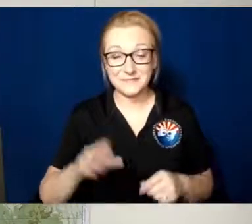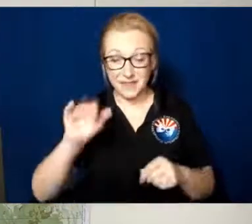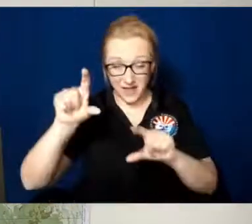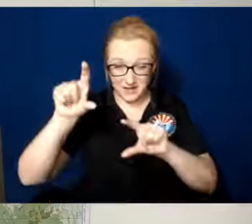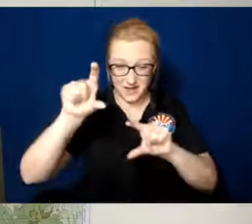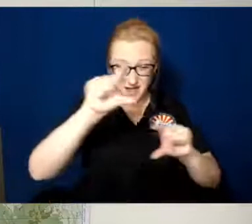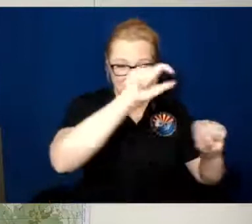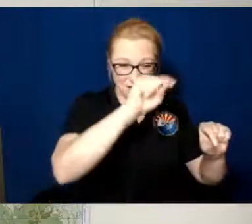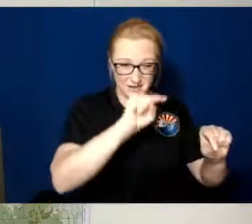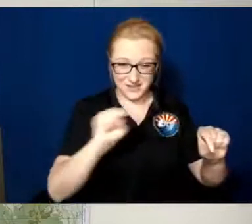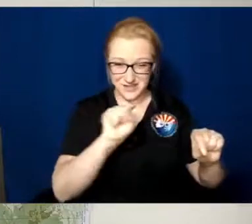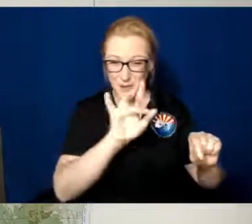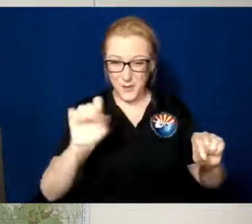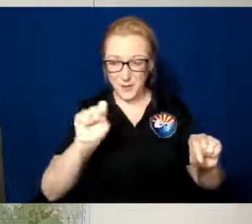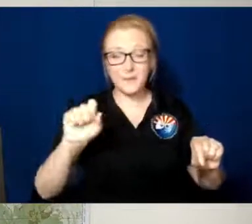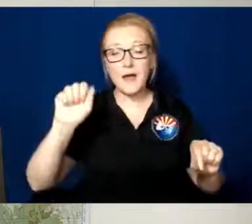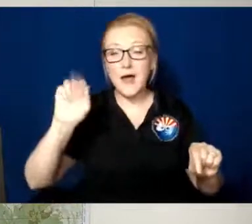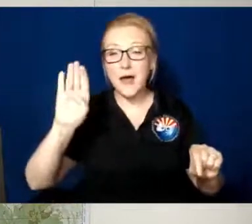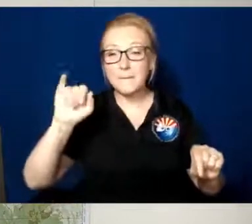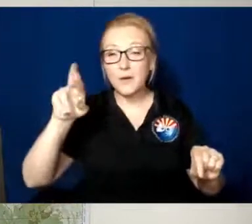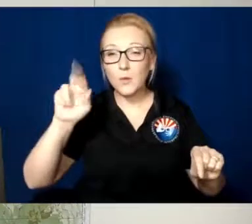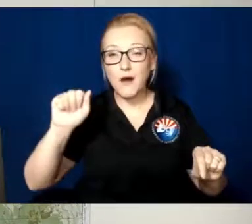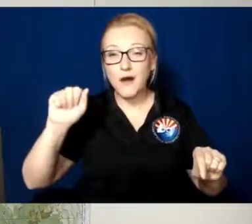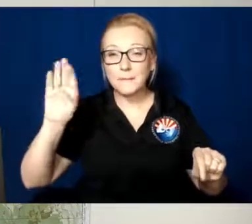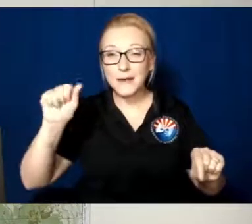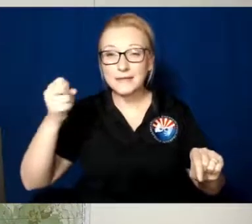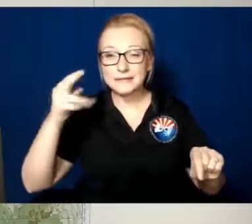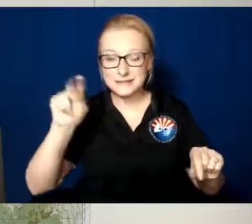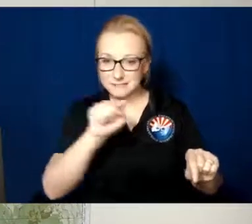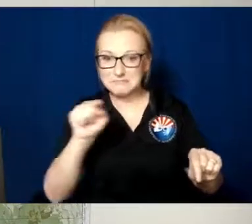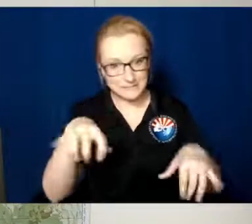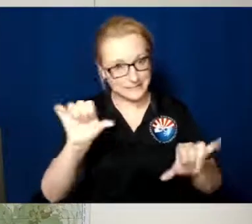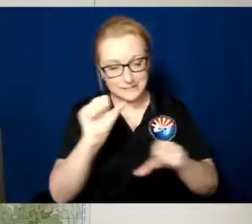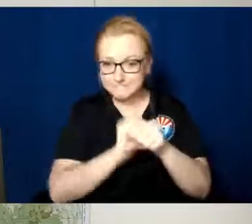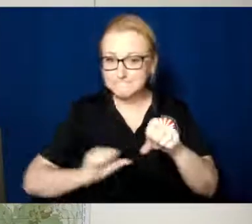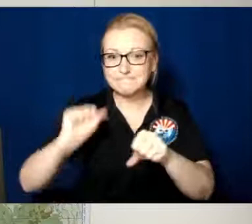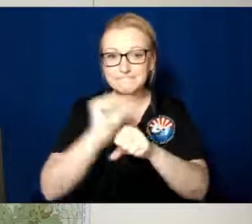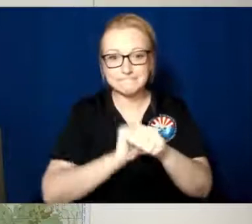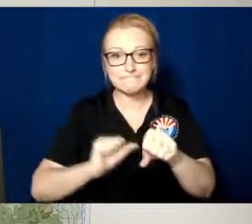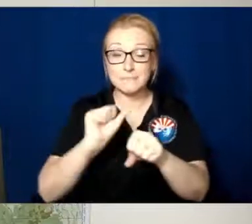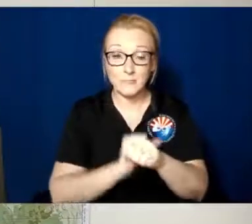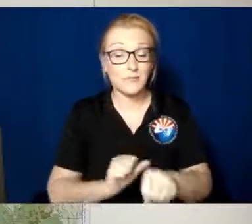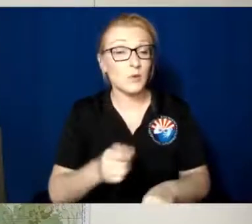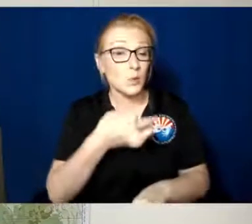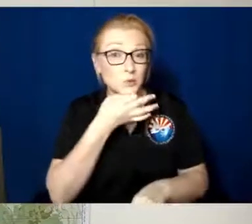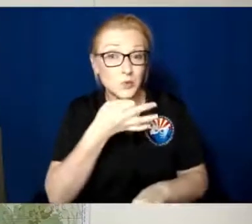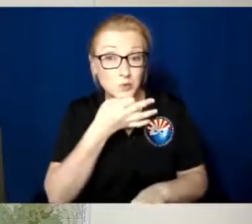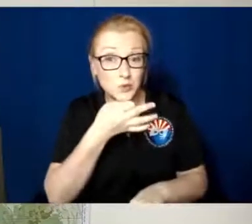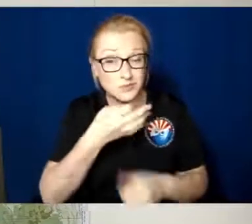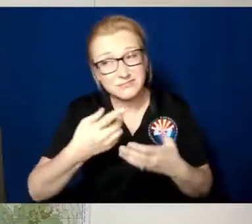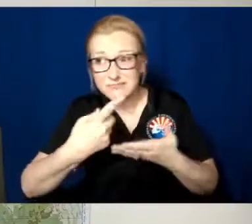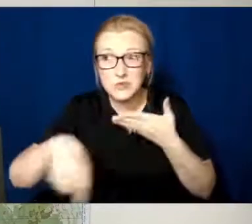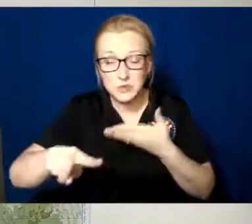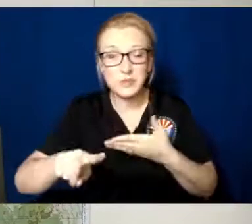big pocket here in Abaquaw Basin. That operation will get really full swing as we go into next